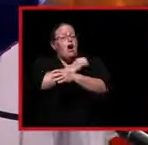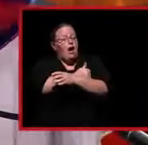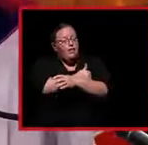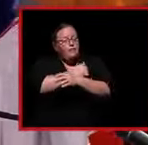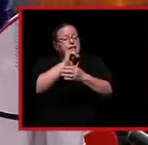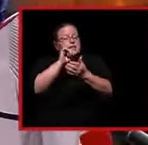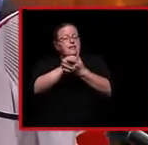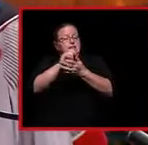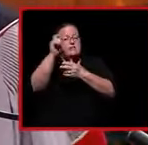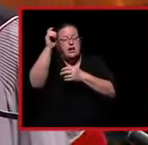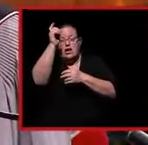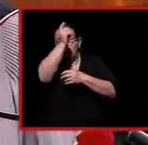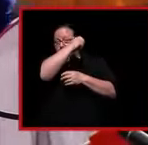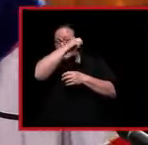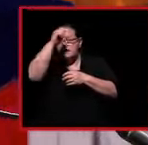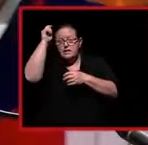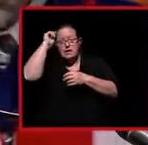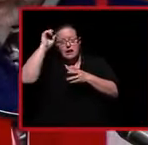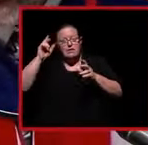the granting of degrees.